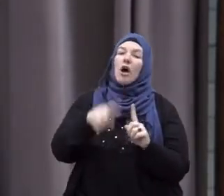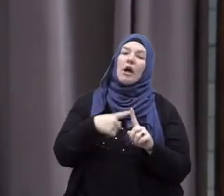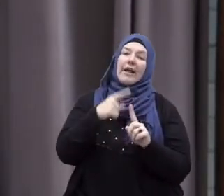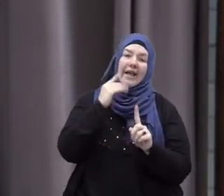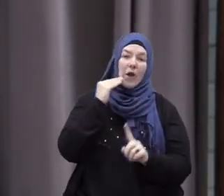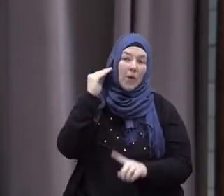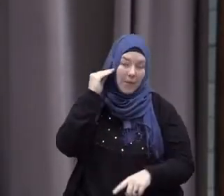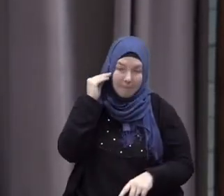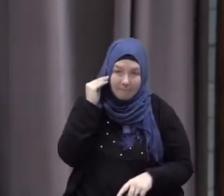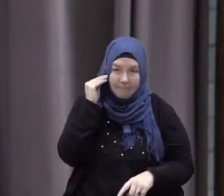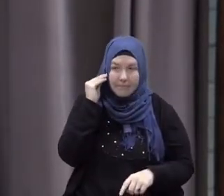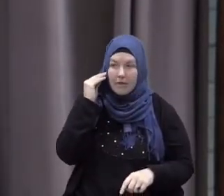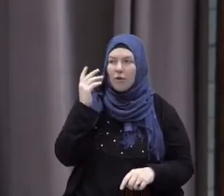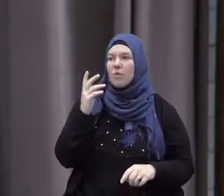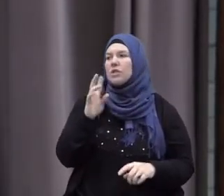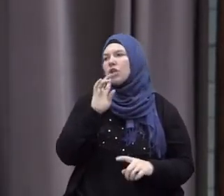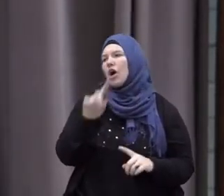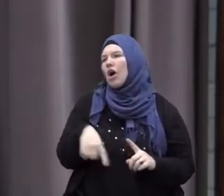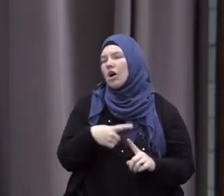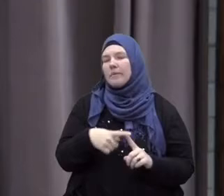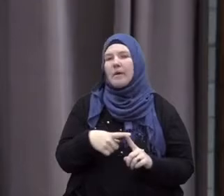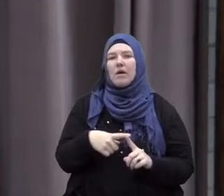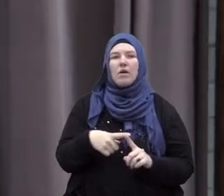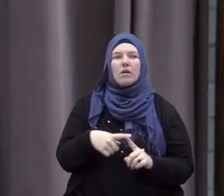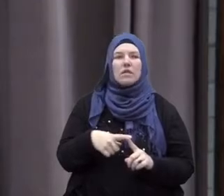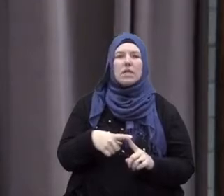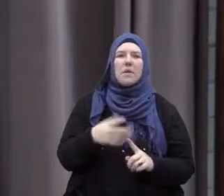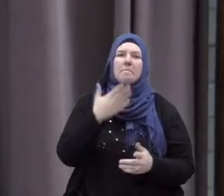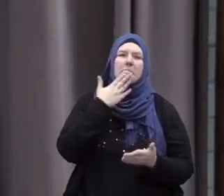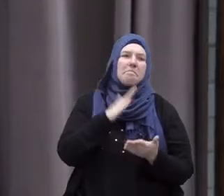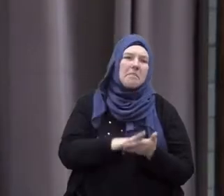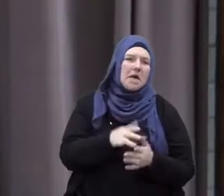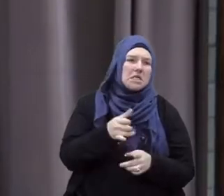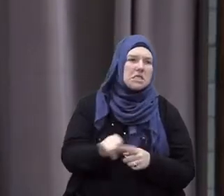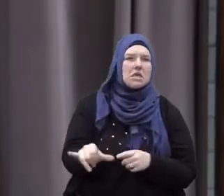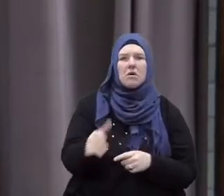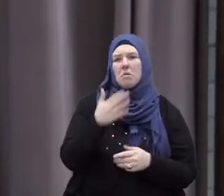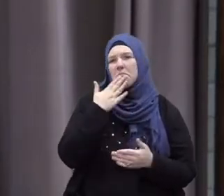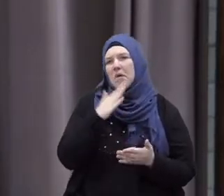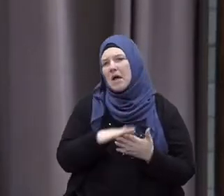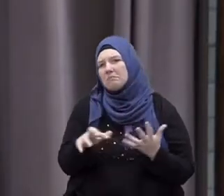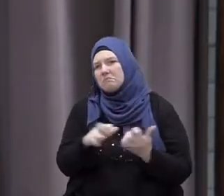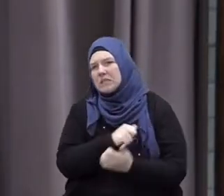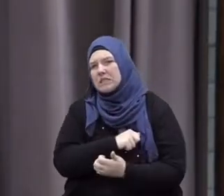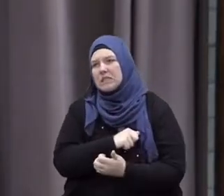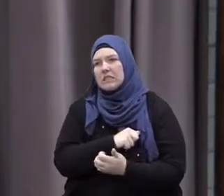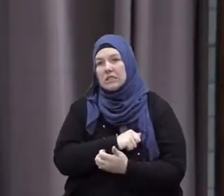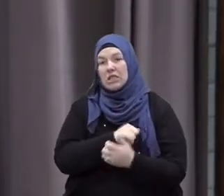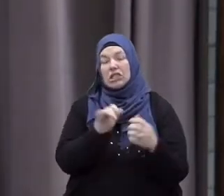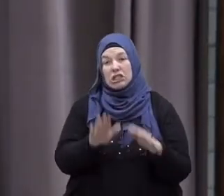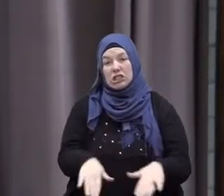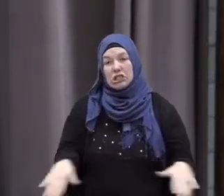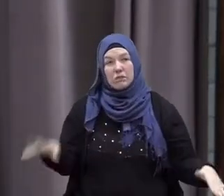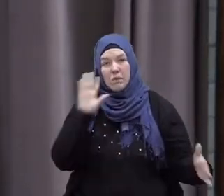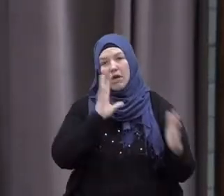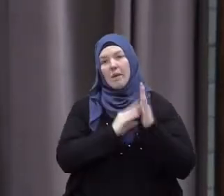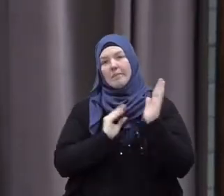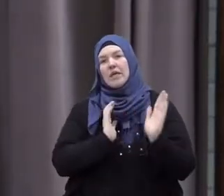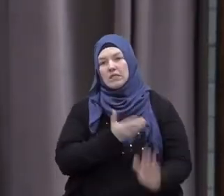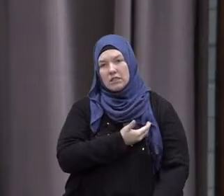home and we talk, God forbid, vulgarity and abuse, our children copy